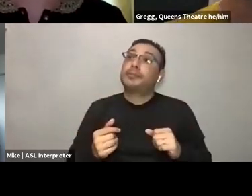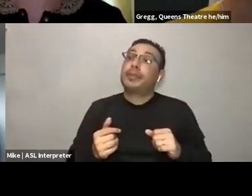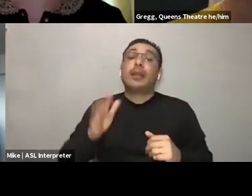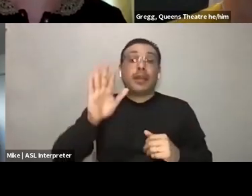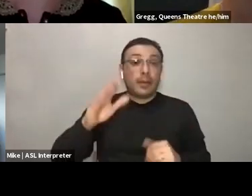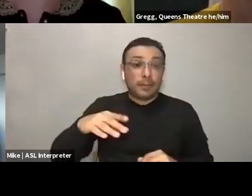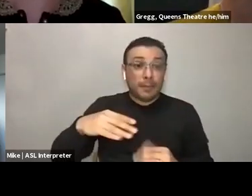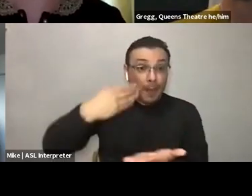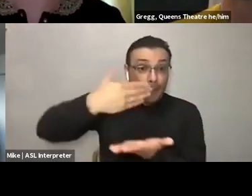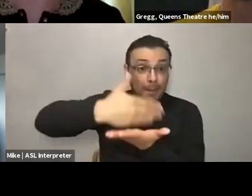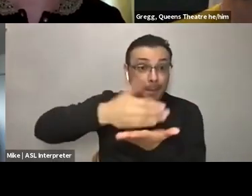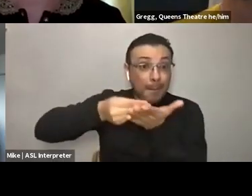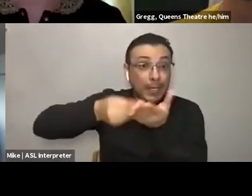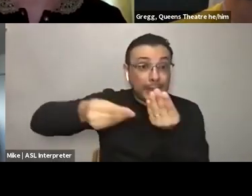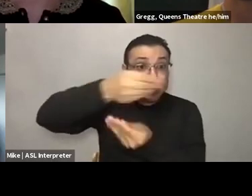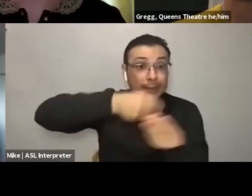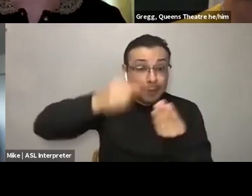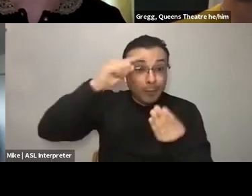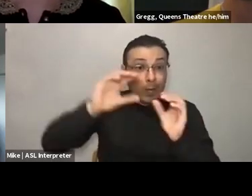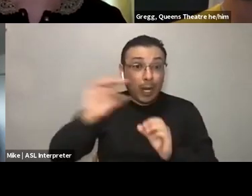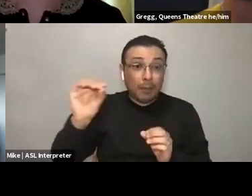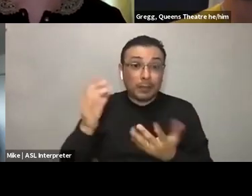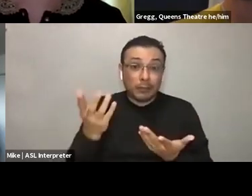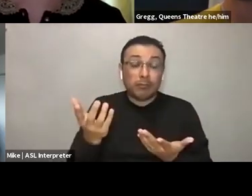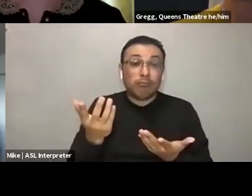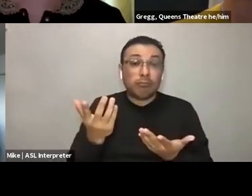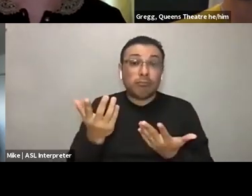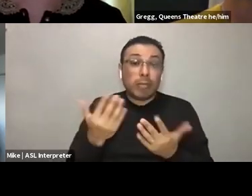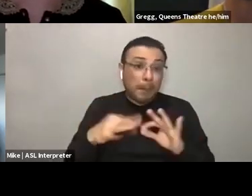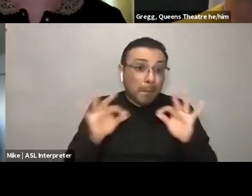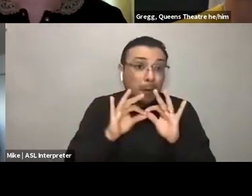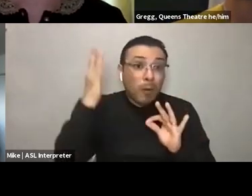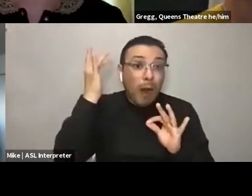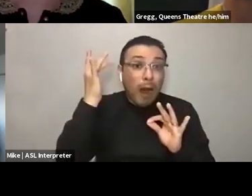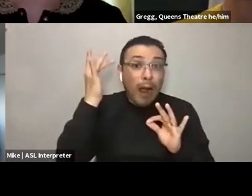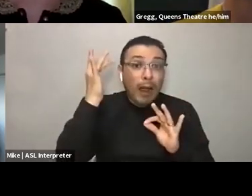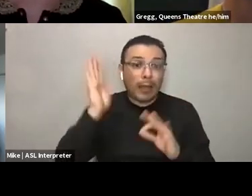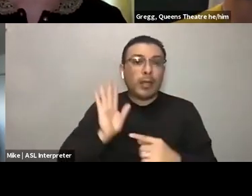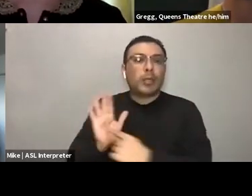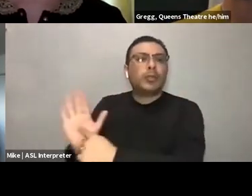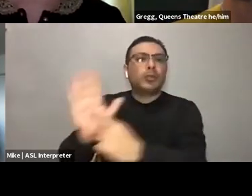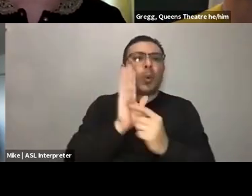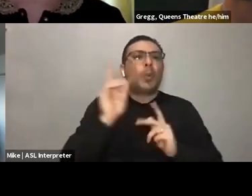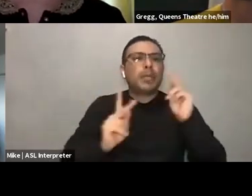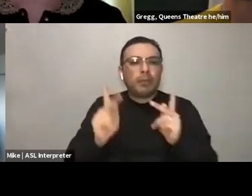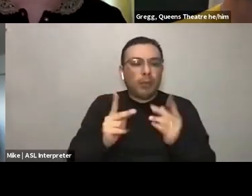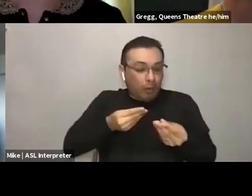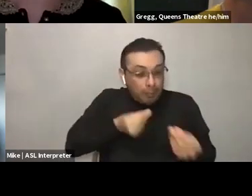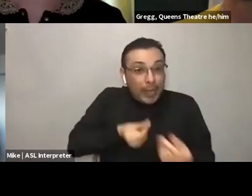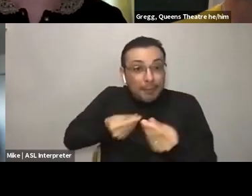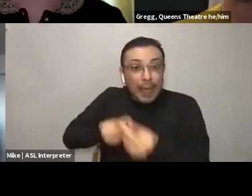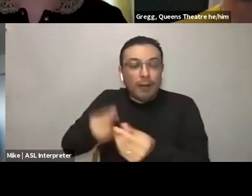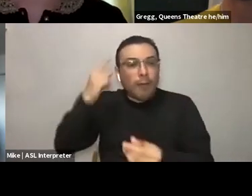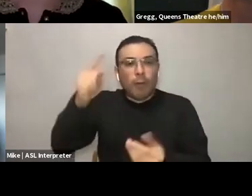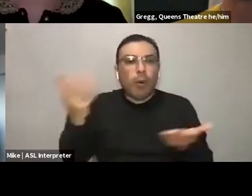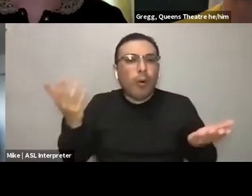accessibility is a process. Just go for it. Um, and help is there, uh, if you need it. There are a lot of great people who've